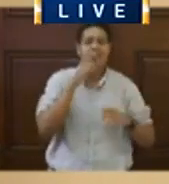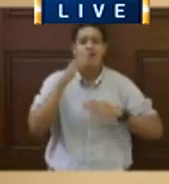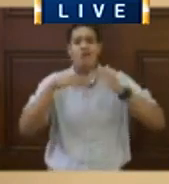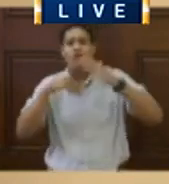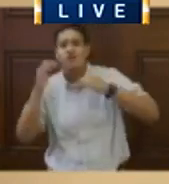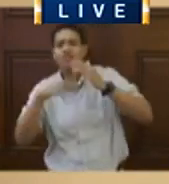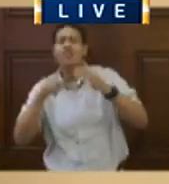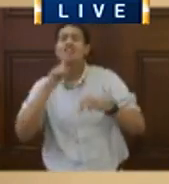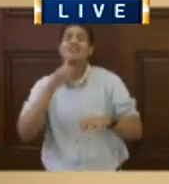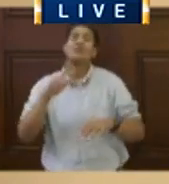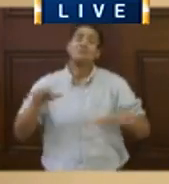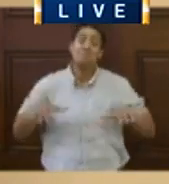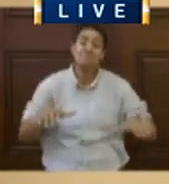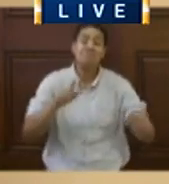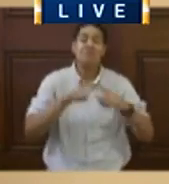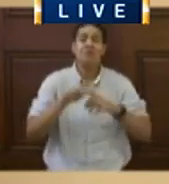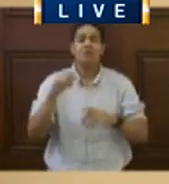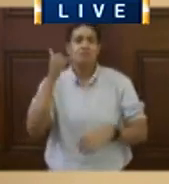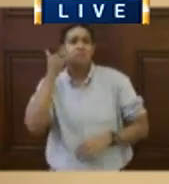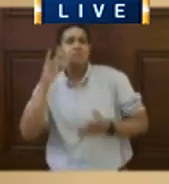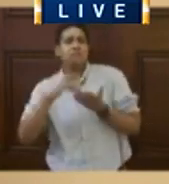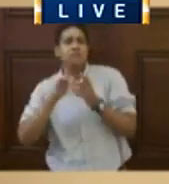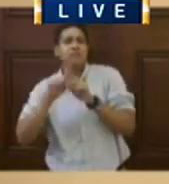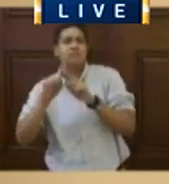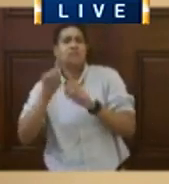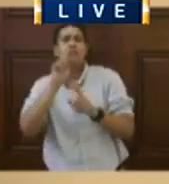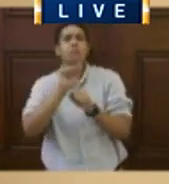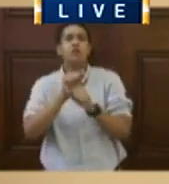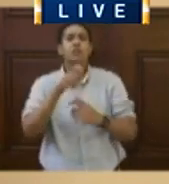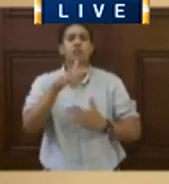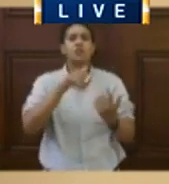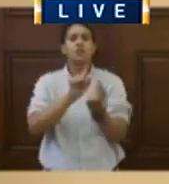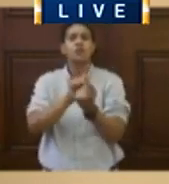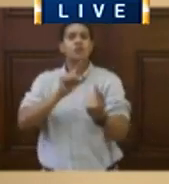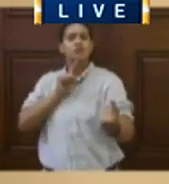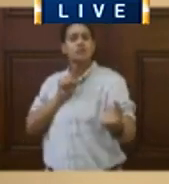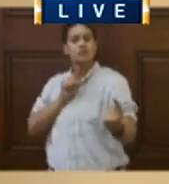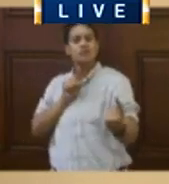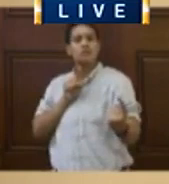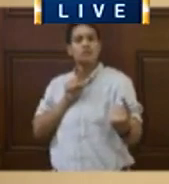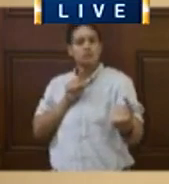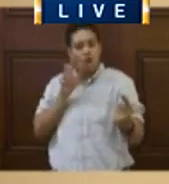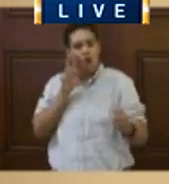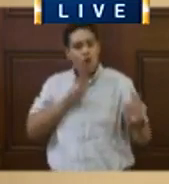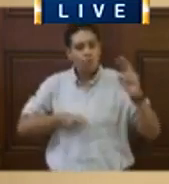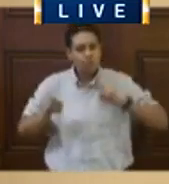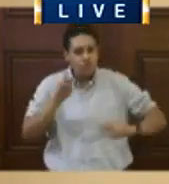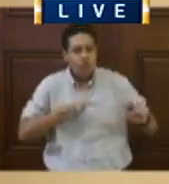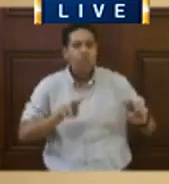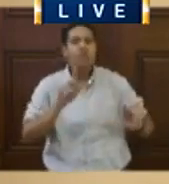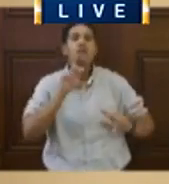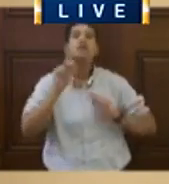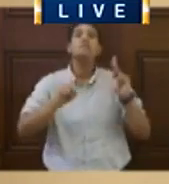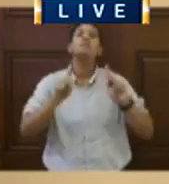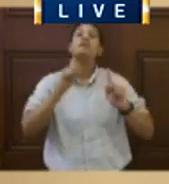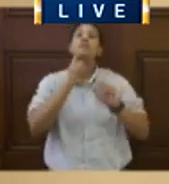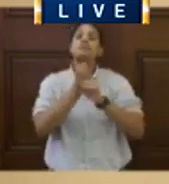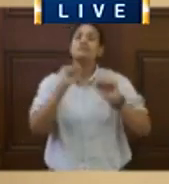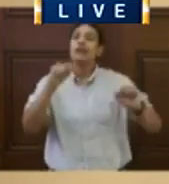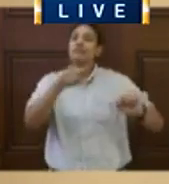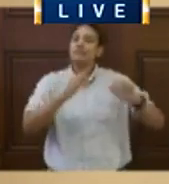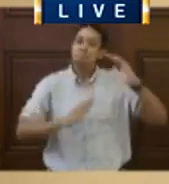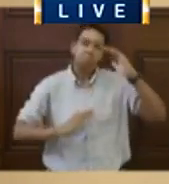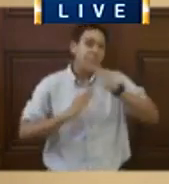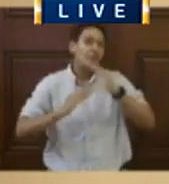outsourcing, to ensure that social distancing protocols are observed and people's safety are paramount, while